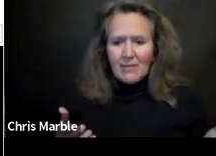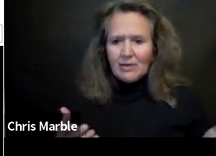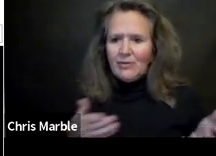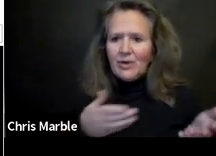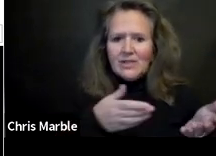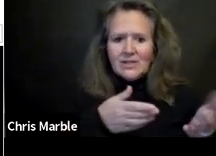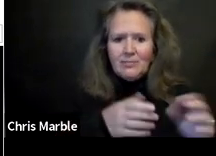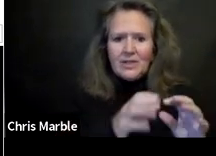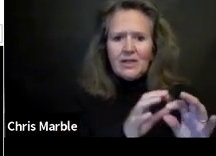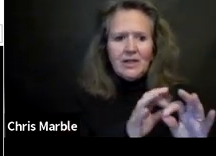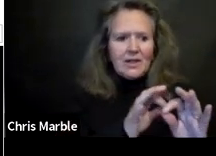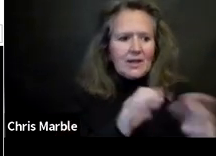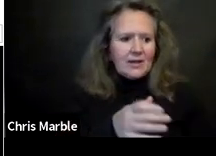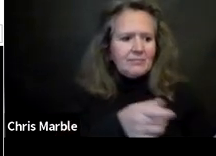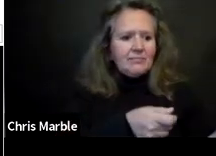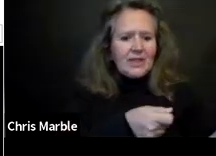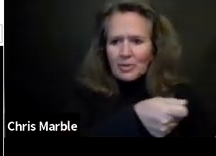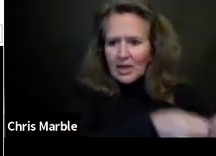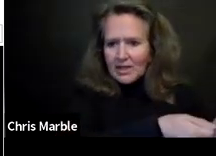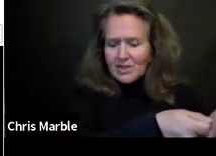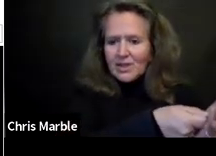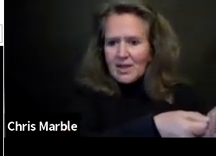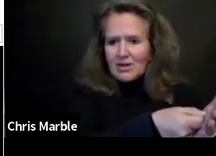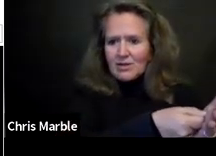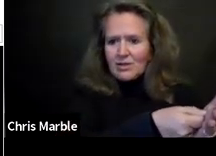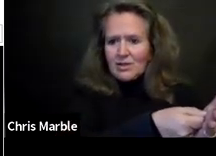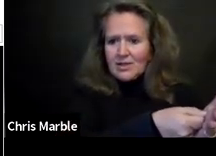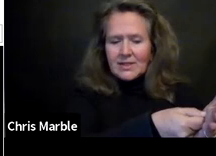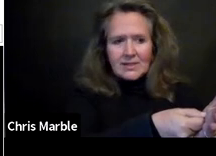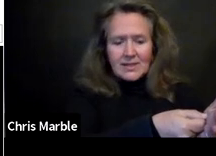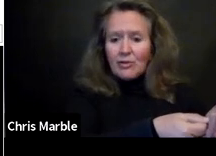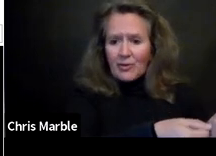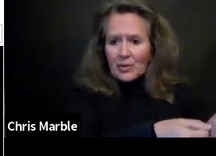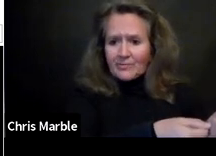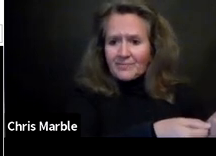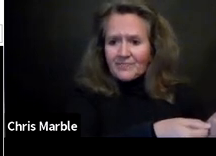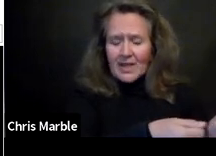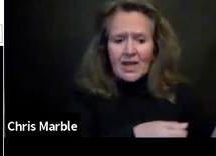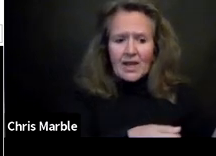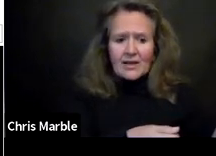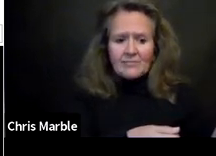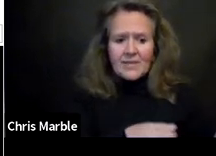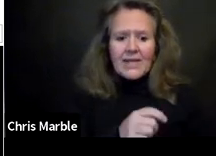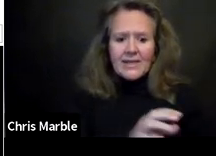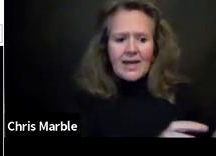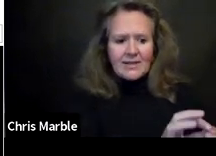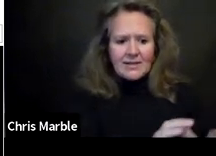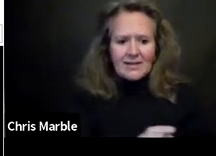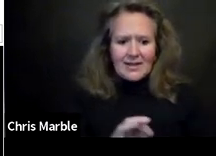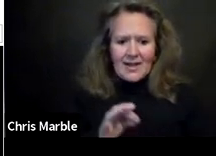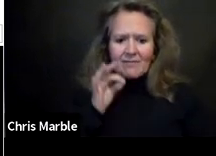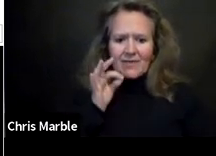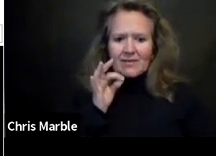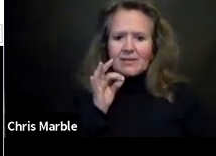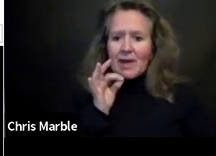could take that microphone and simply plug it into their cell phone and then